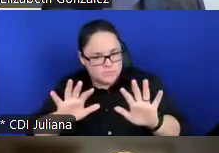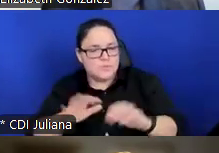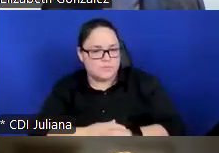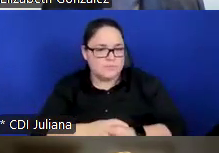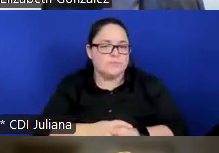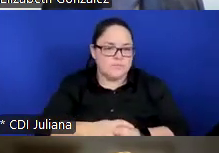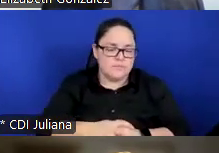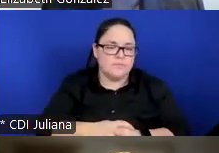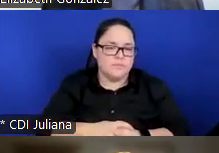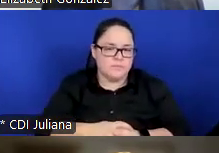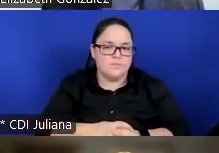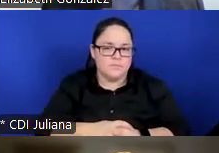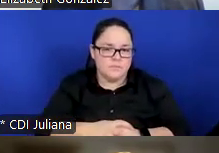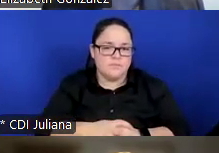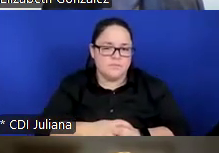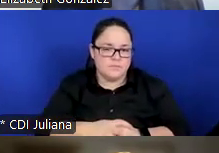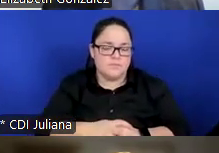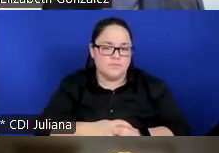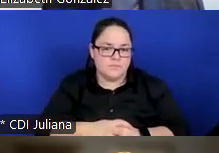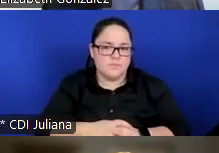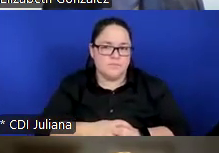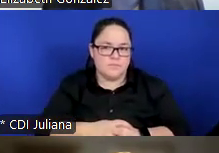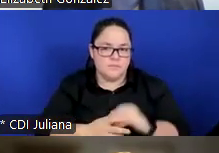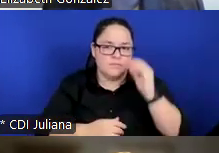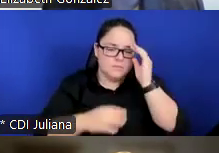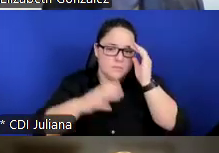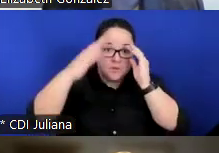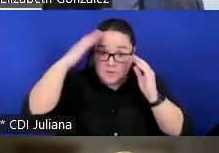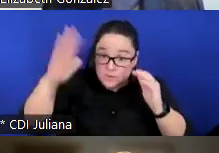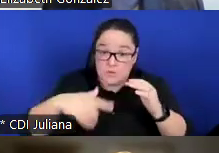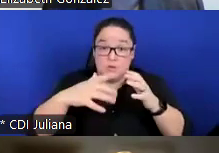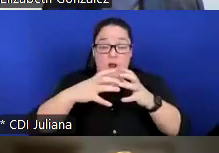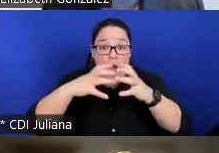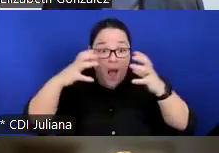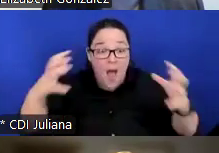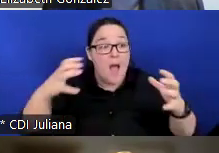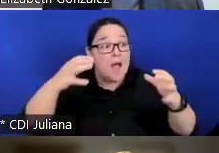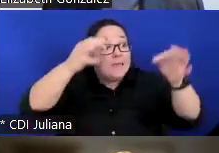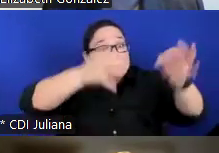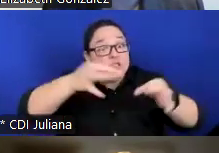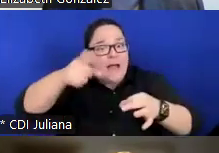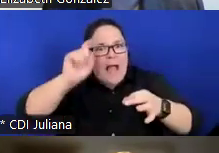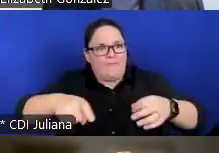There are a lot of important decisions that you have to make right now.